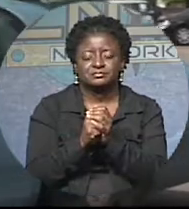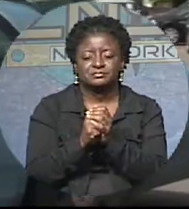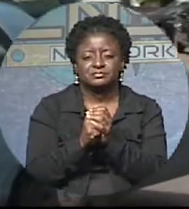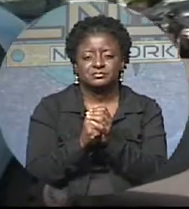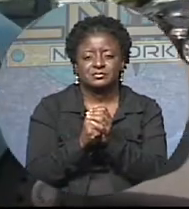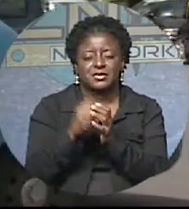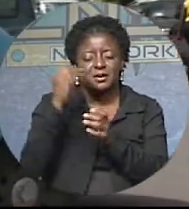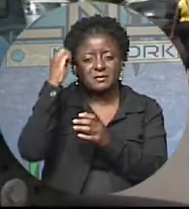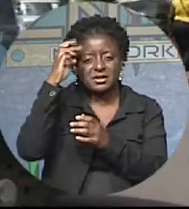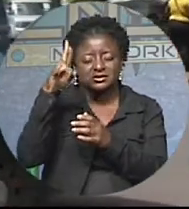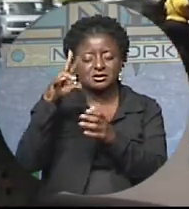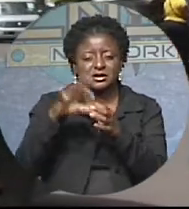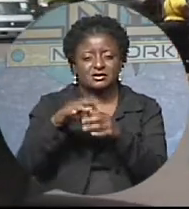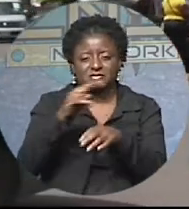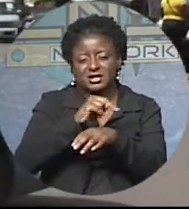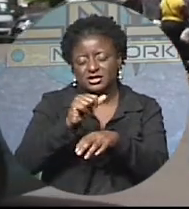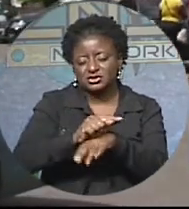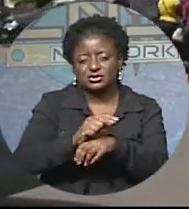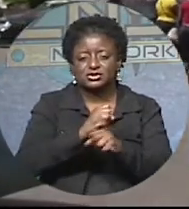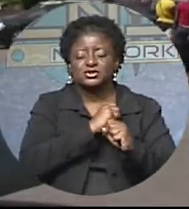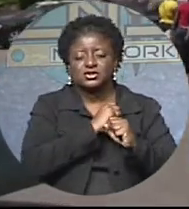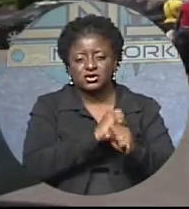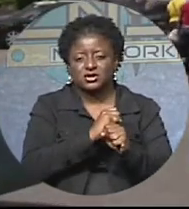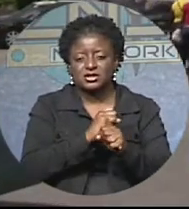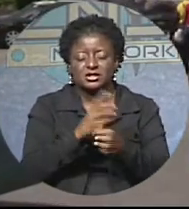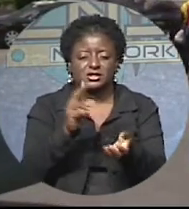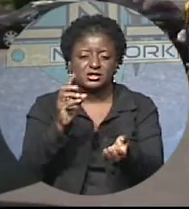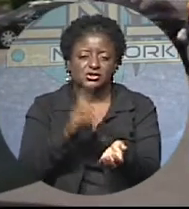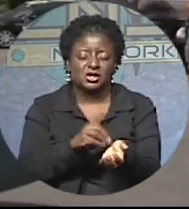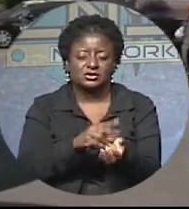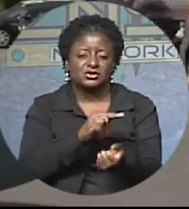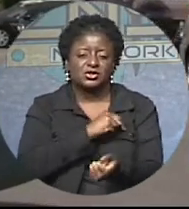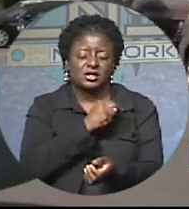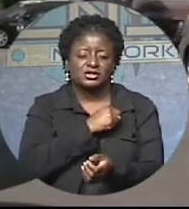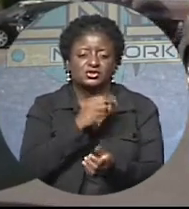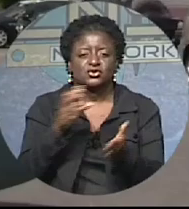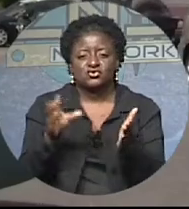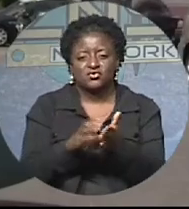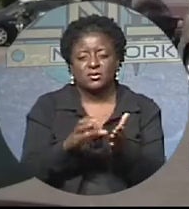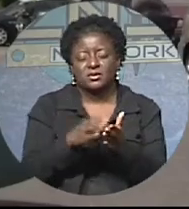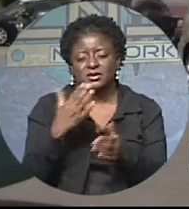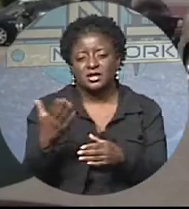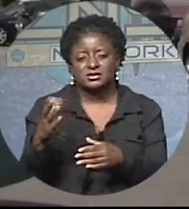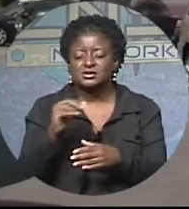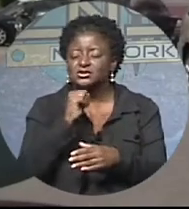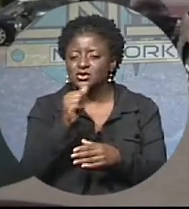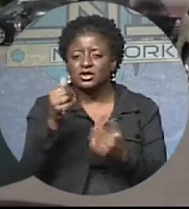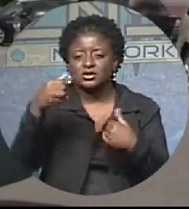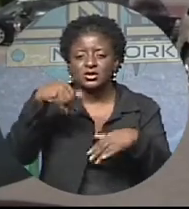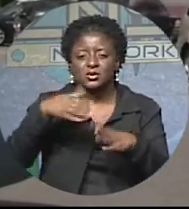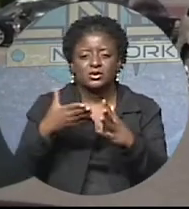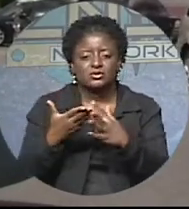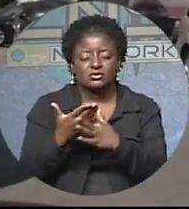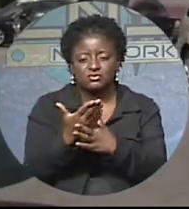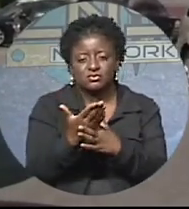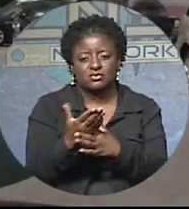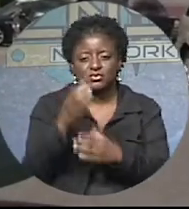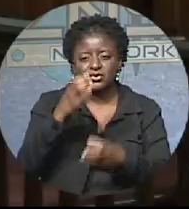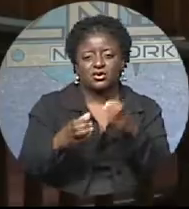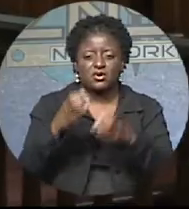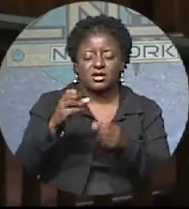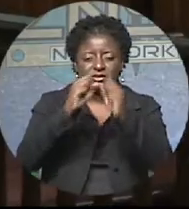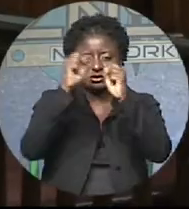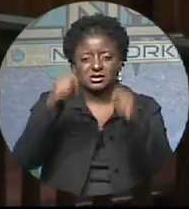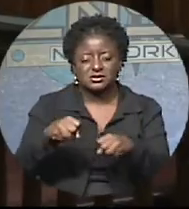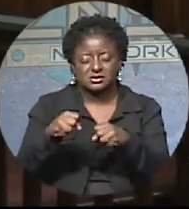According to Minister of National Security Dr. Bernard Nottage, criminal cases are not getting through the court system for several reasons, resulting